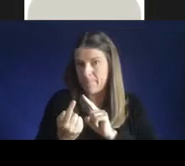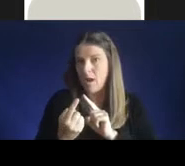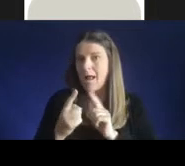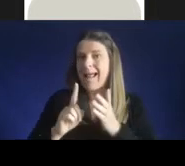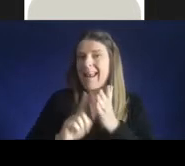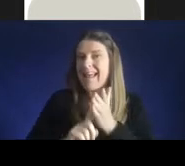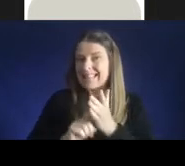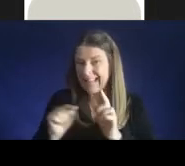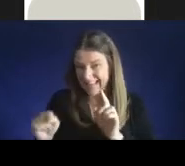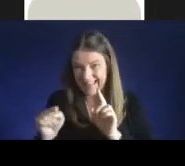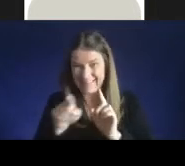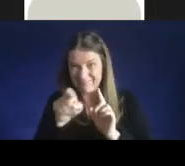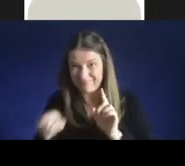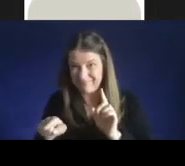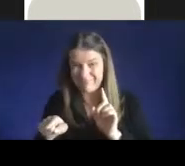Mulgai,